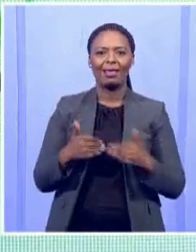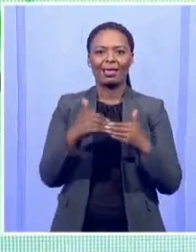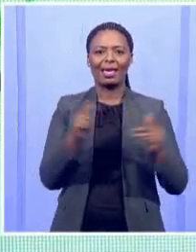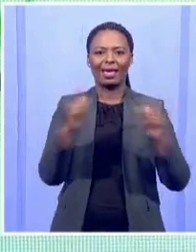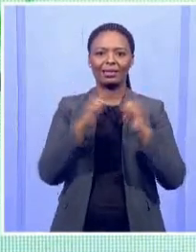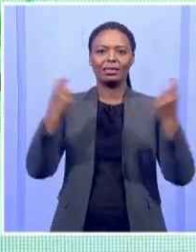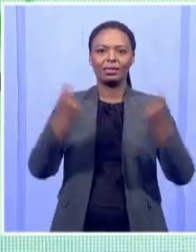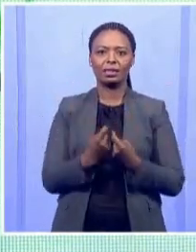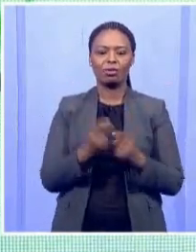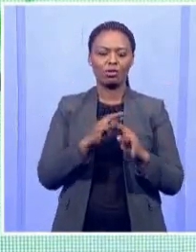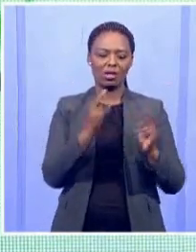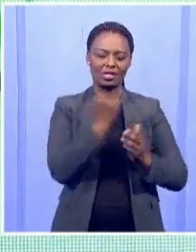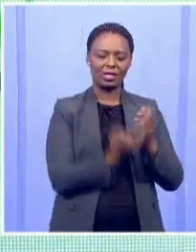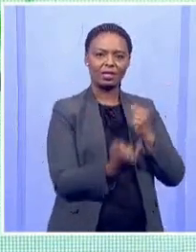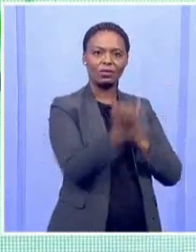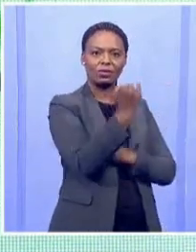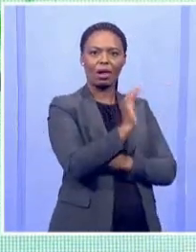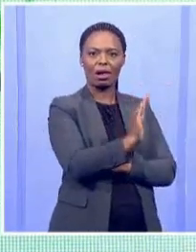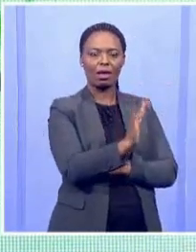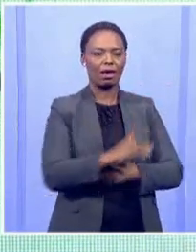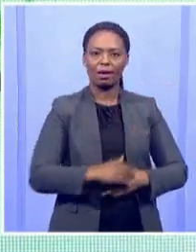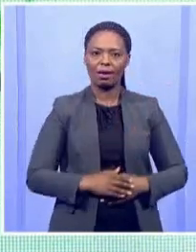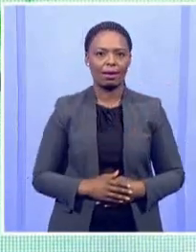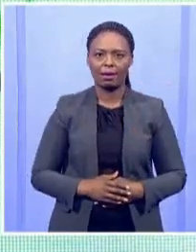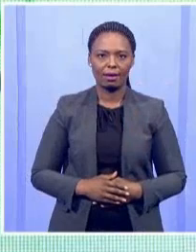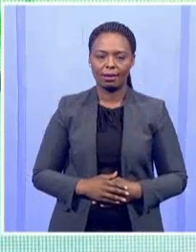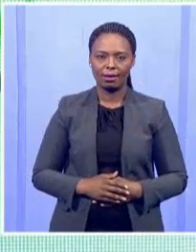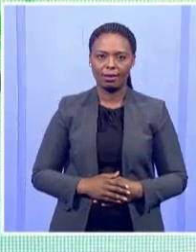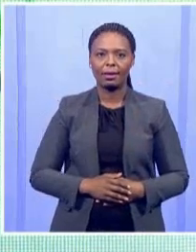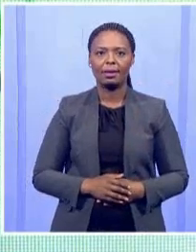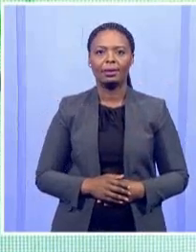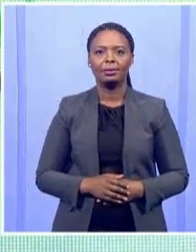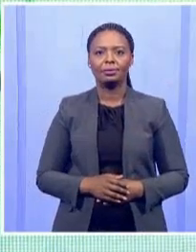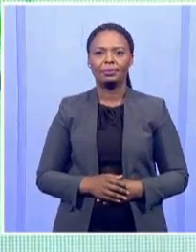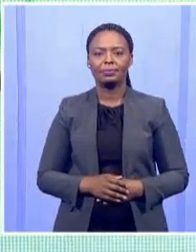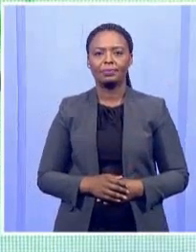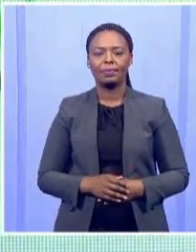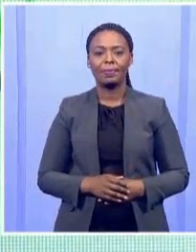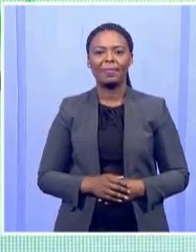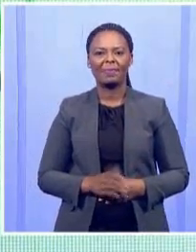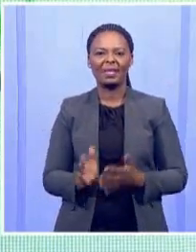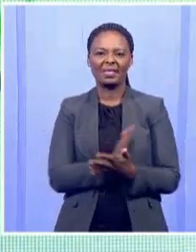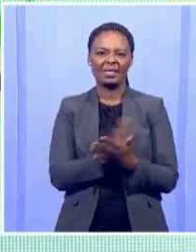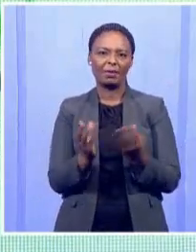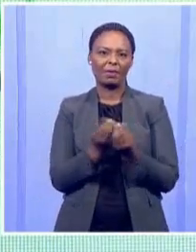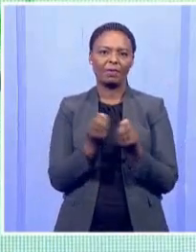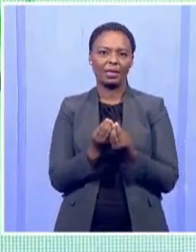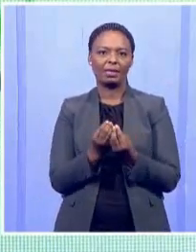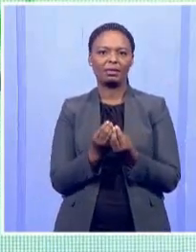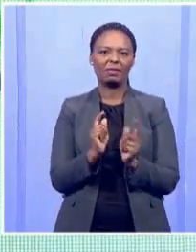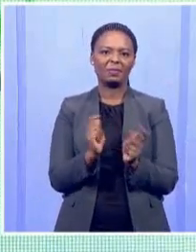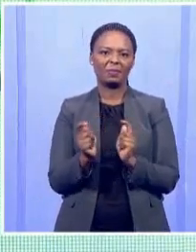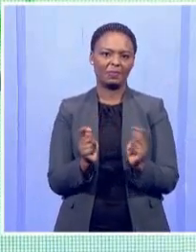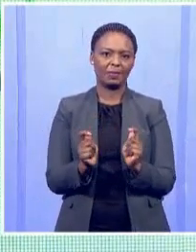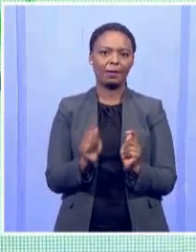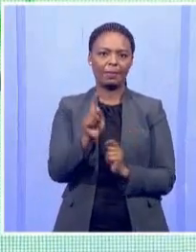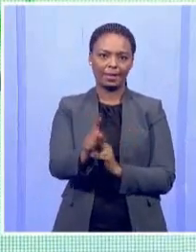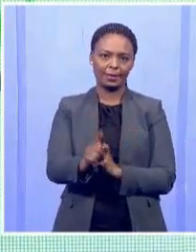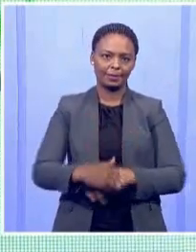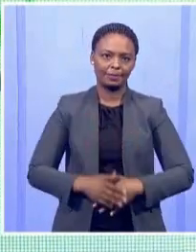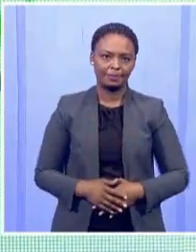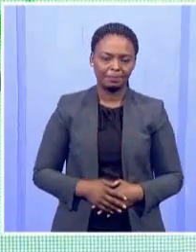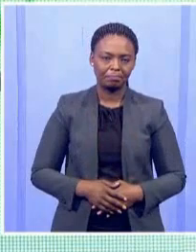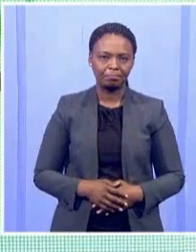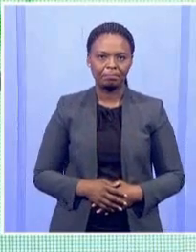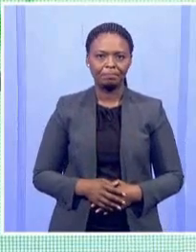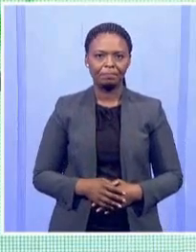rather than as a healthcare individual professional. These are some of the areas which I believe we need to be looking